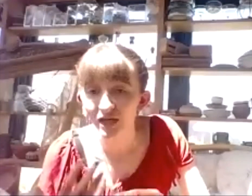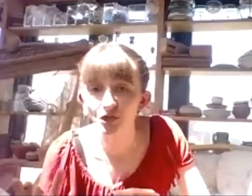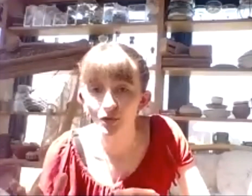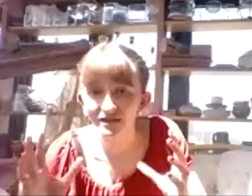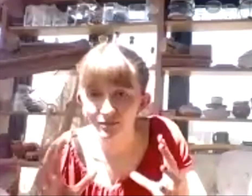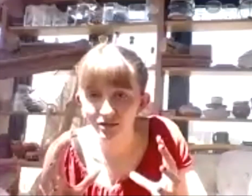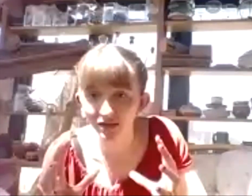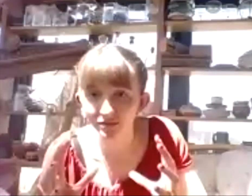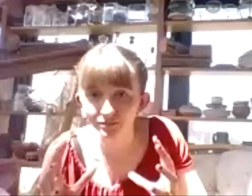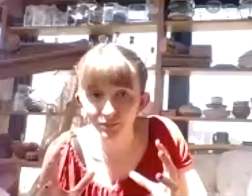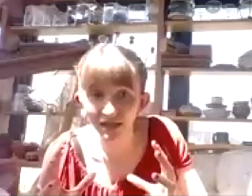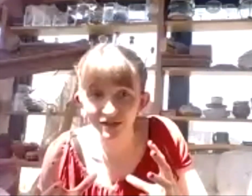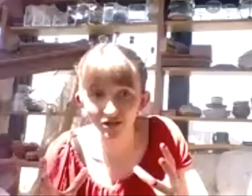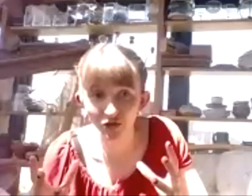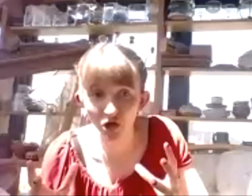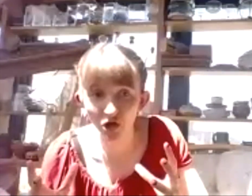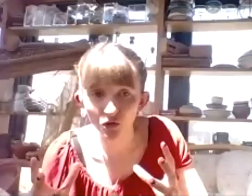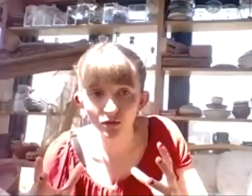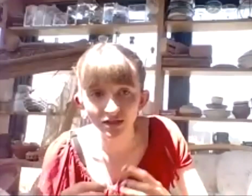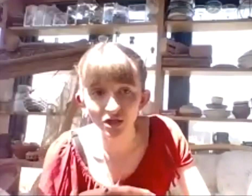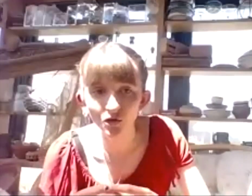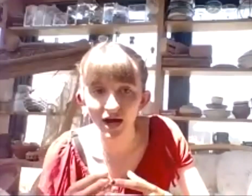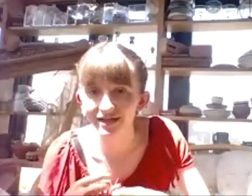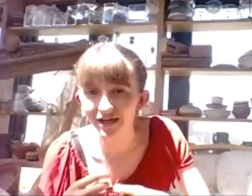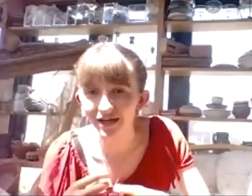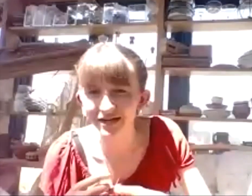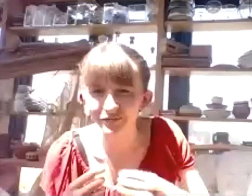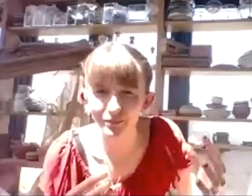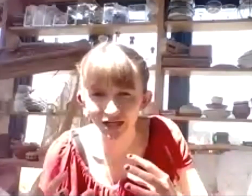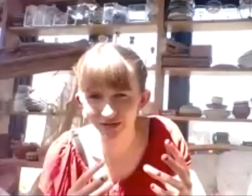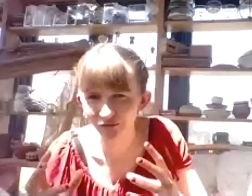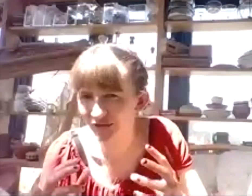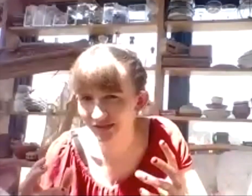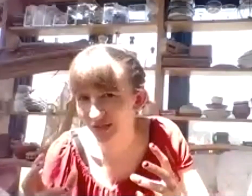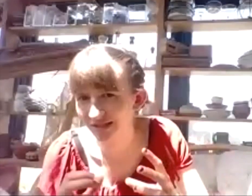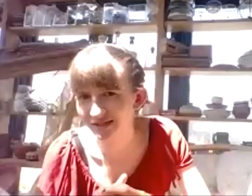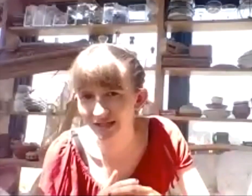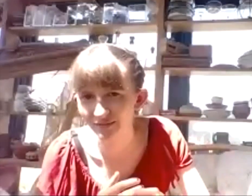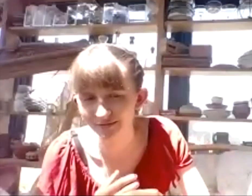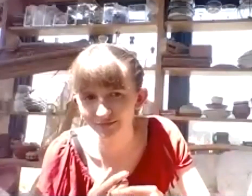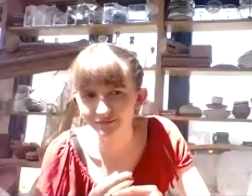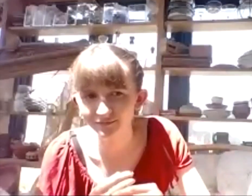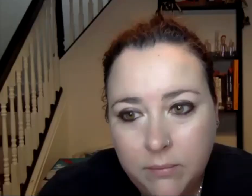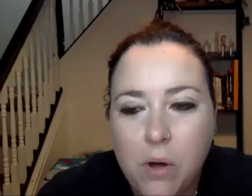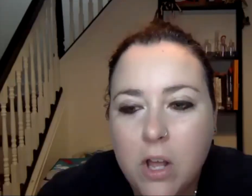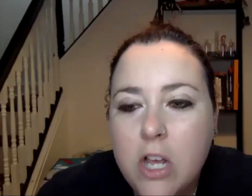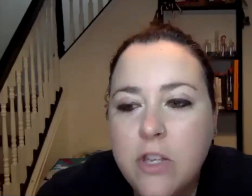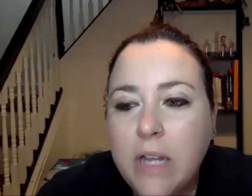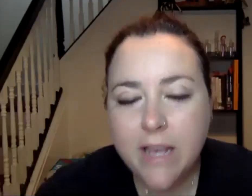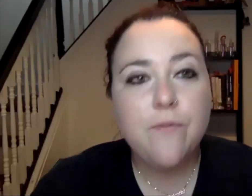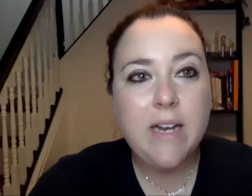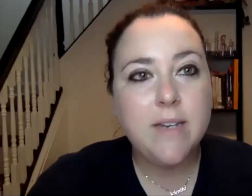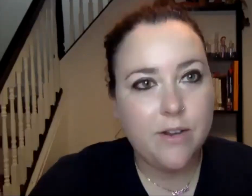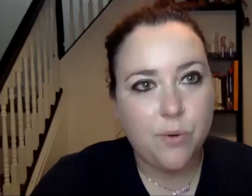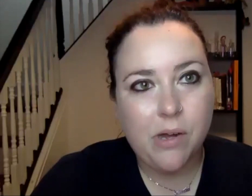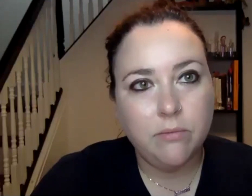they do have smaller babies that are known, so I can kind of compare and like fill in the blanks sometimes. Very cool. So let's